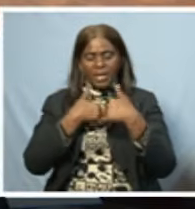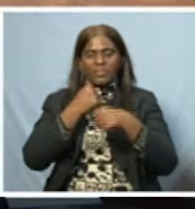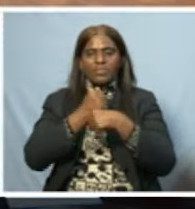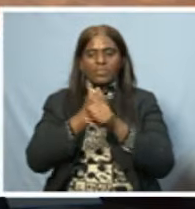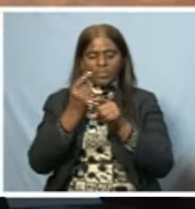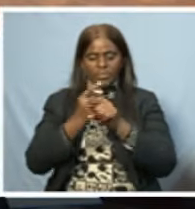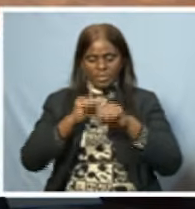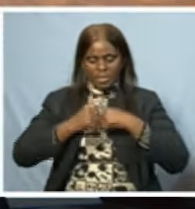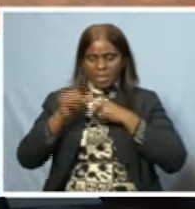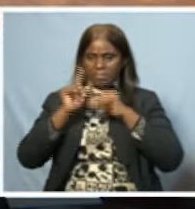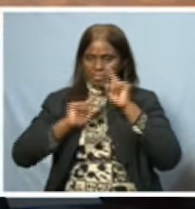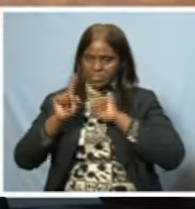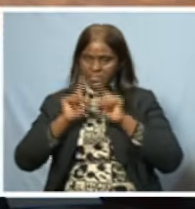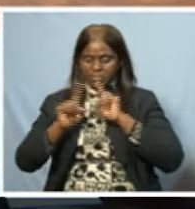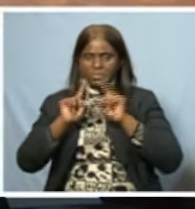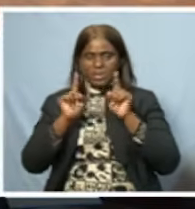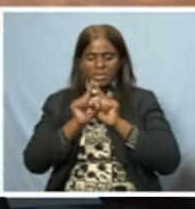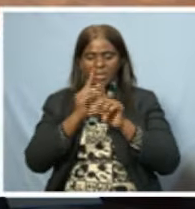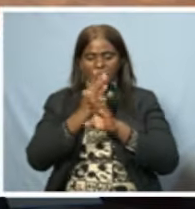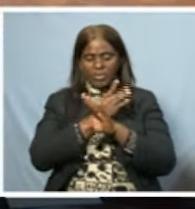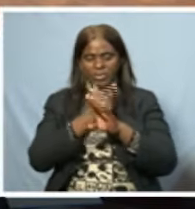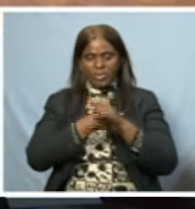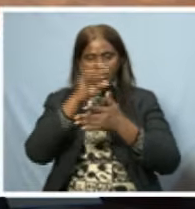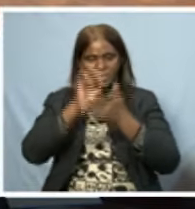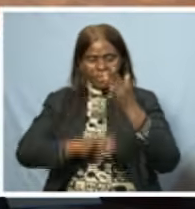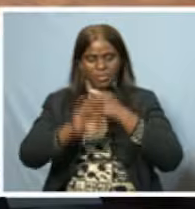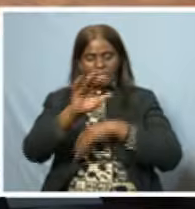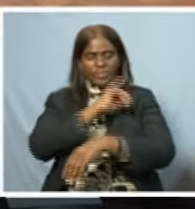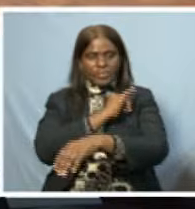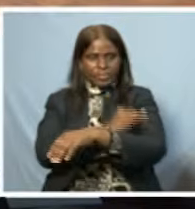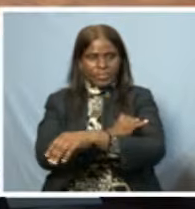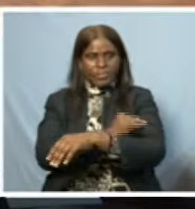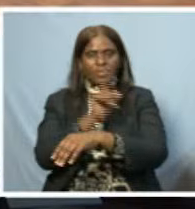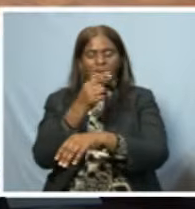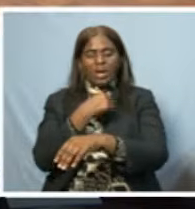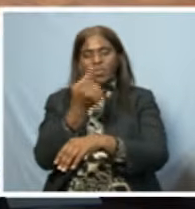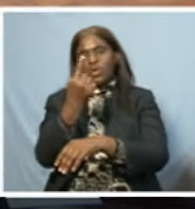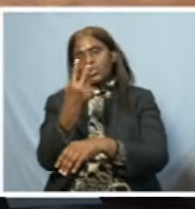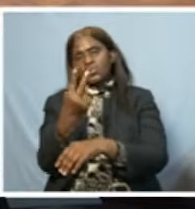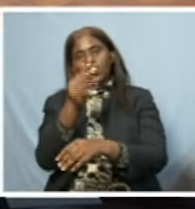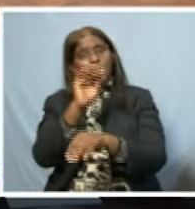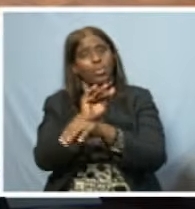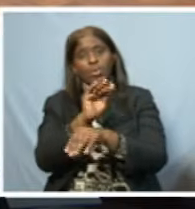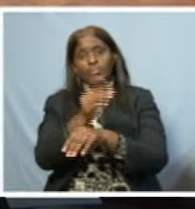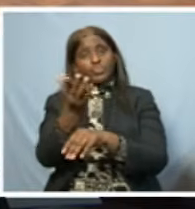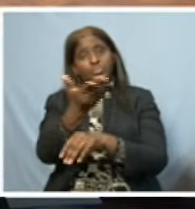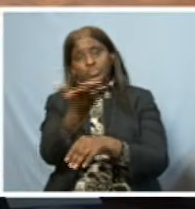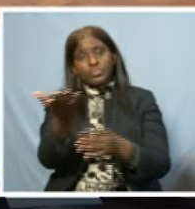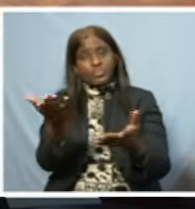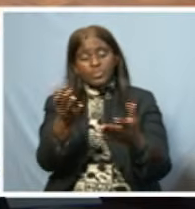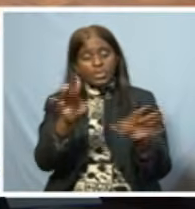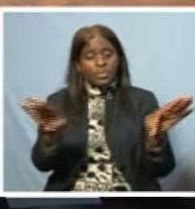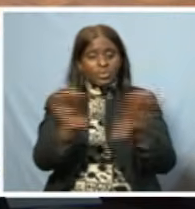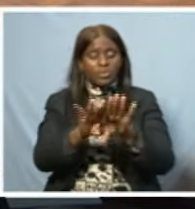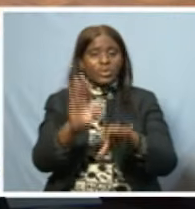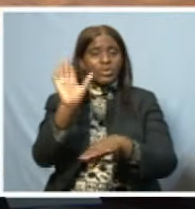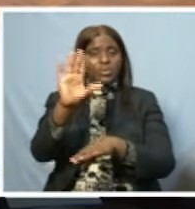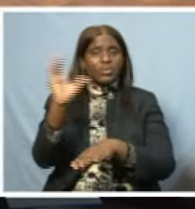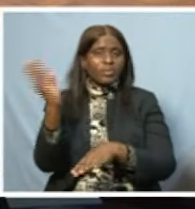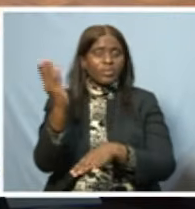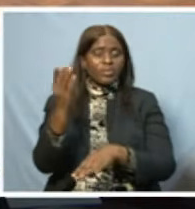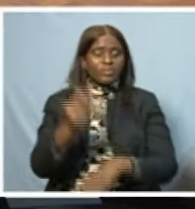our interaction. And then before I withdraw your immunity, maybe you have 1 or 2 words to as your concluding